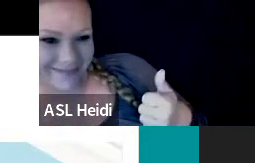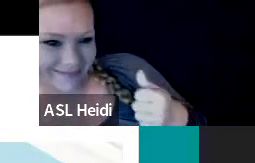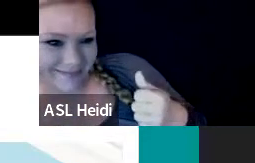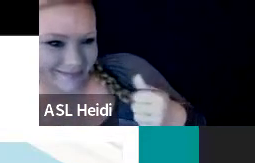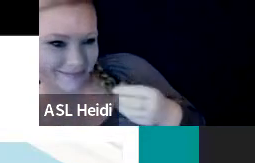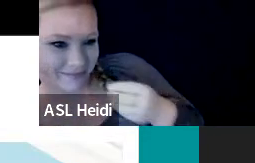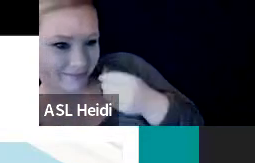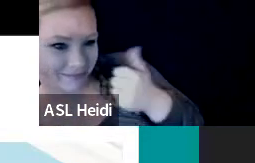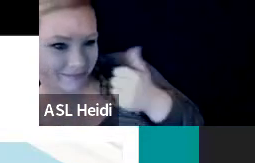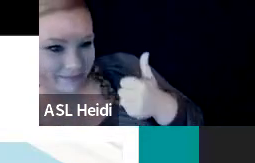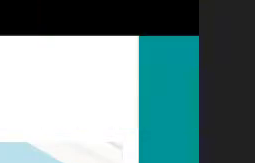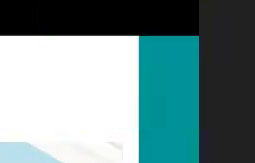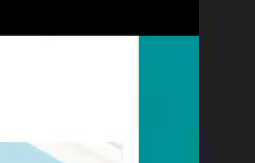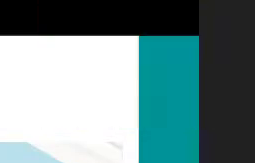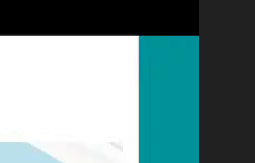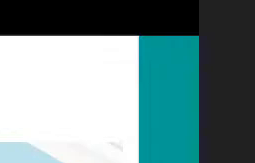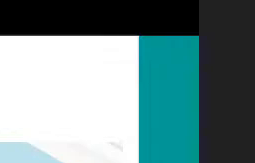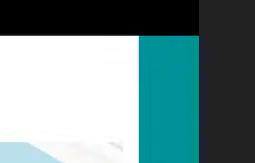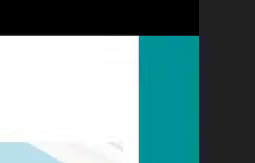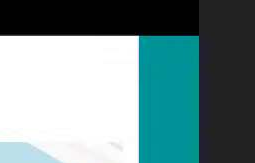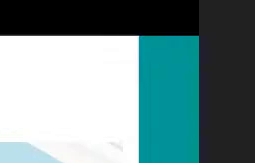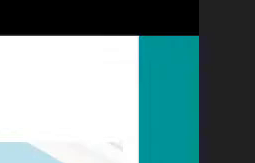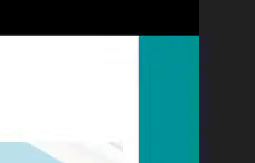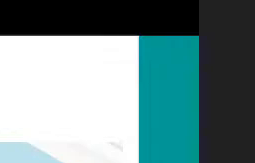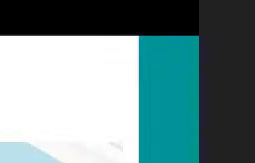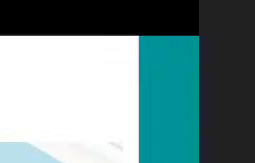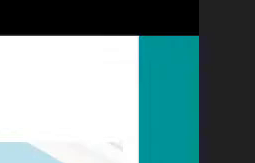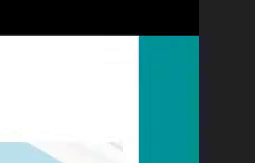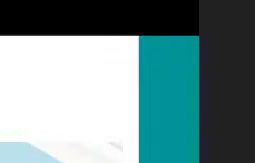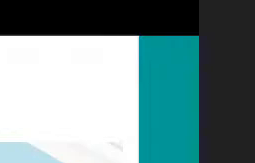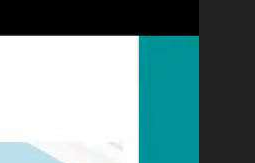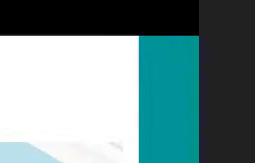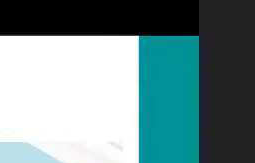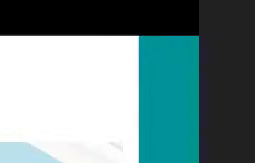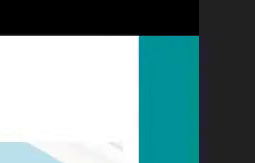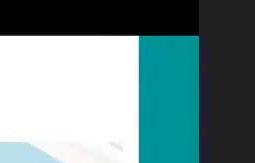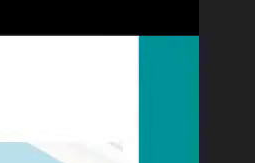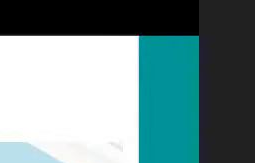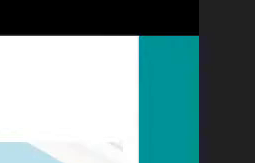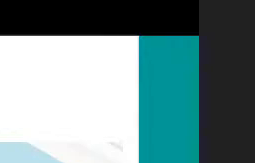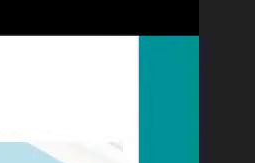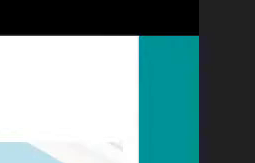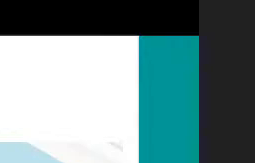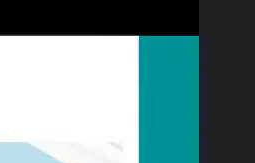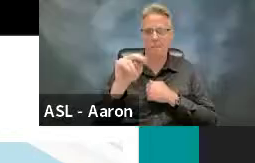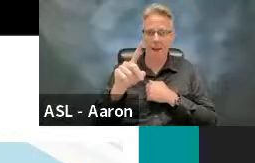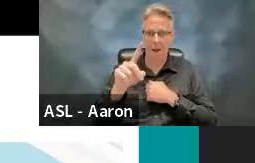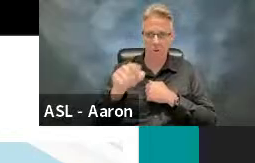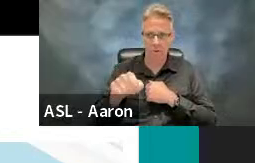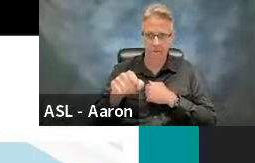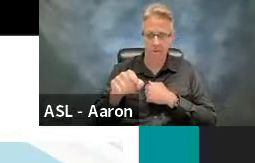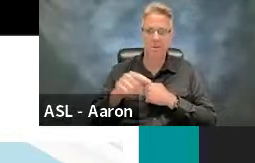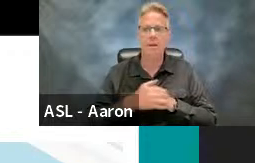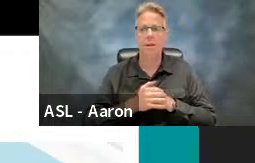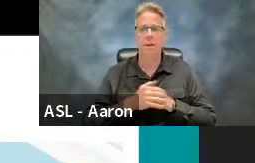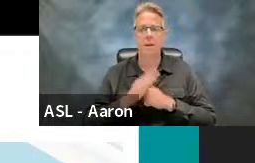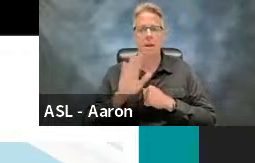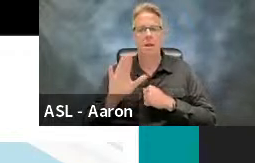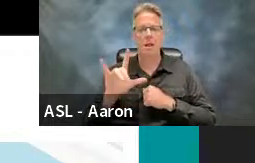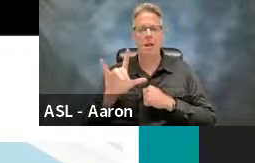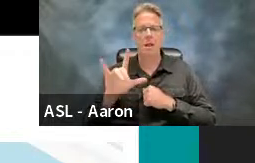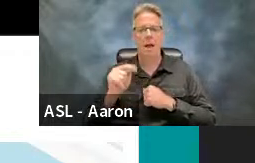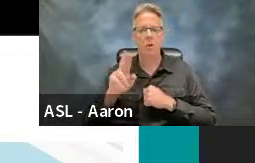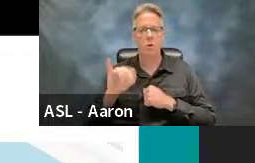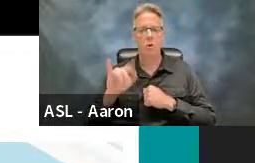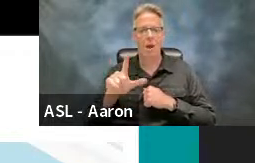It has the active transportation under the northbound direction, and it has the light rail